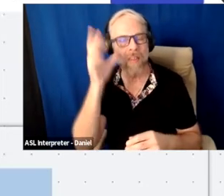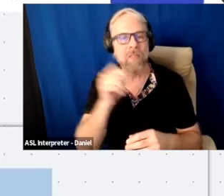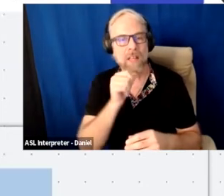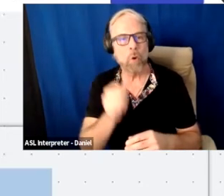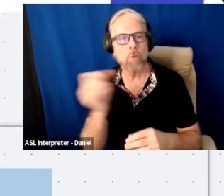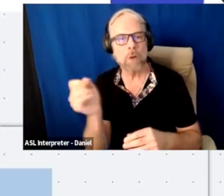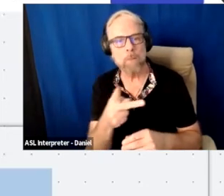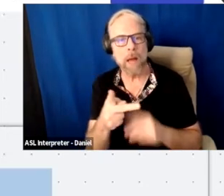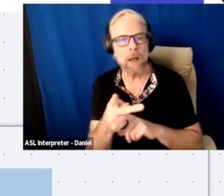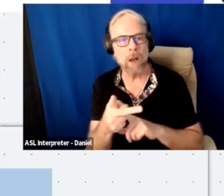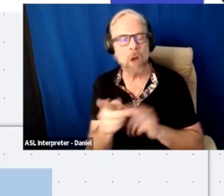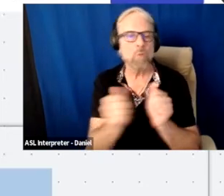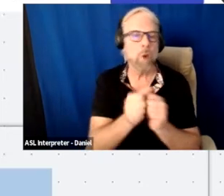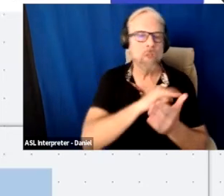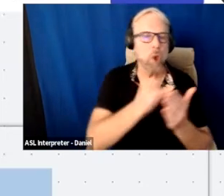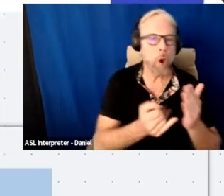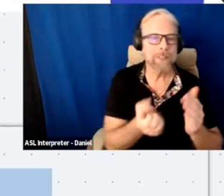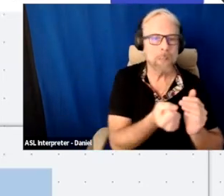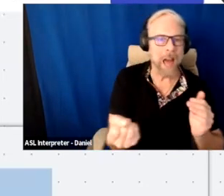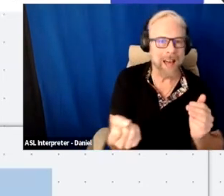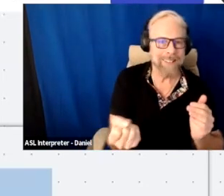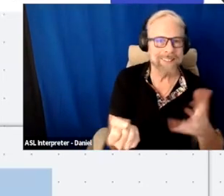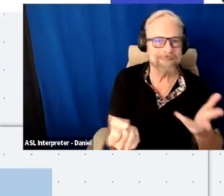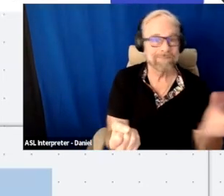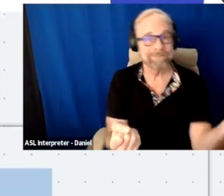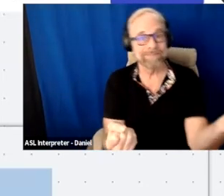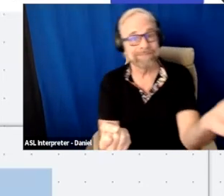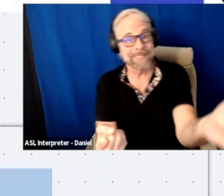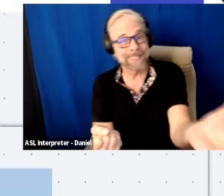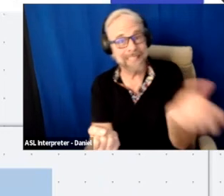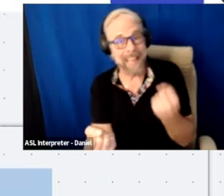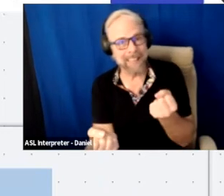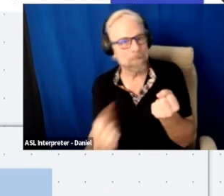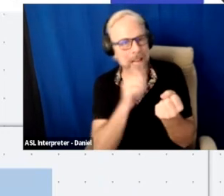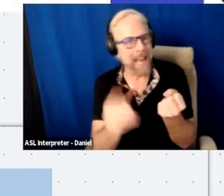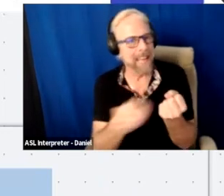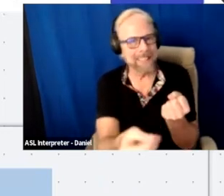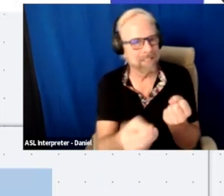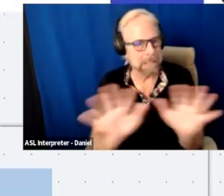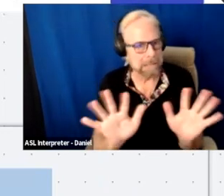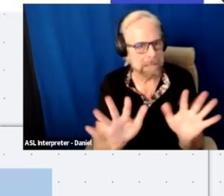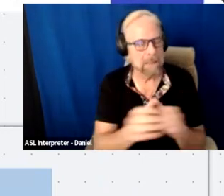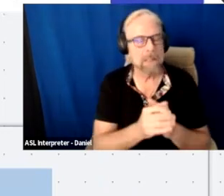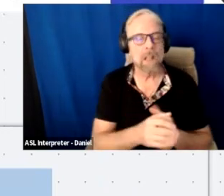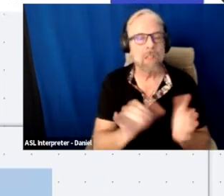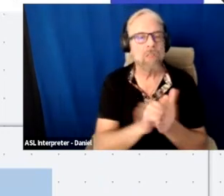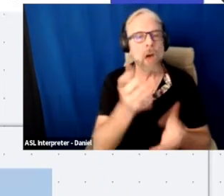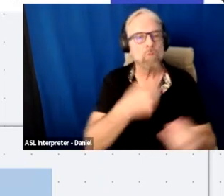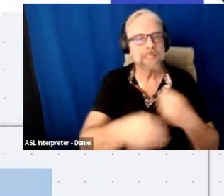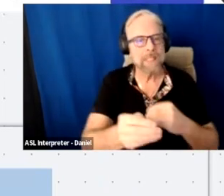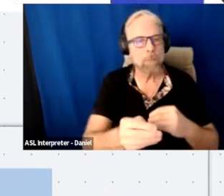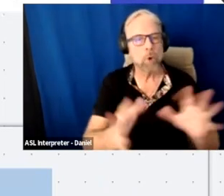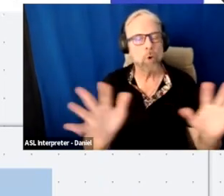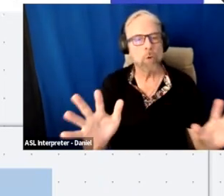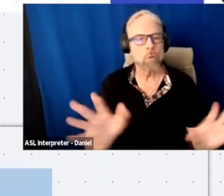with the art supplies. Because that's really where so that was the other thing, is that reciprocal relation, to